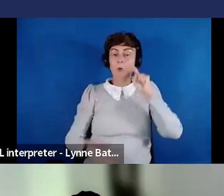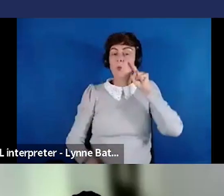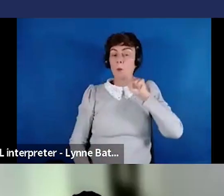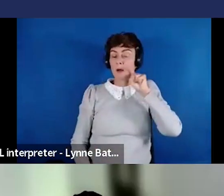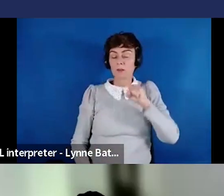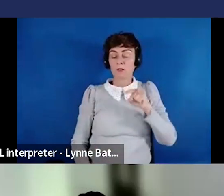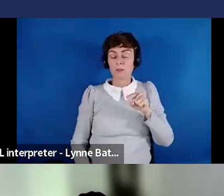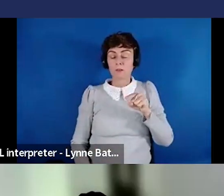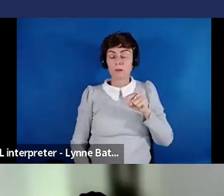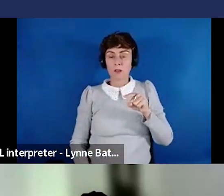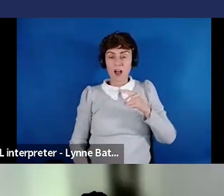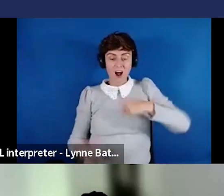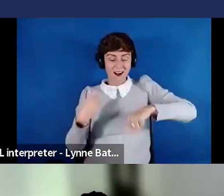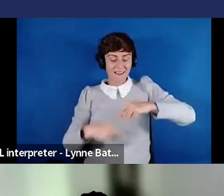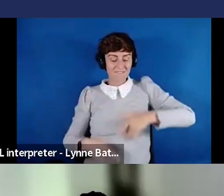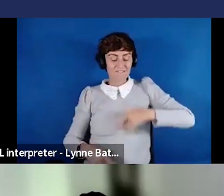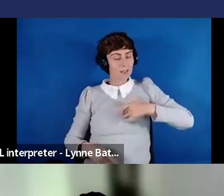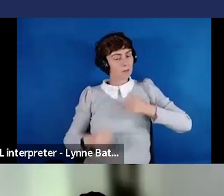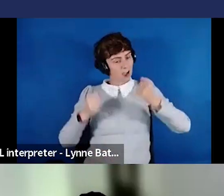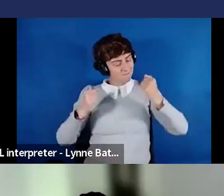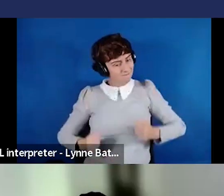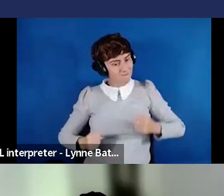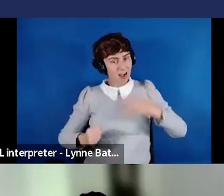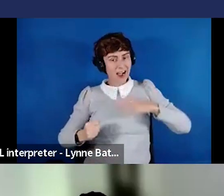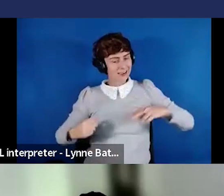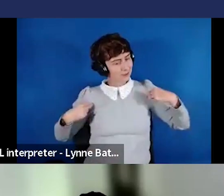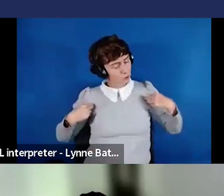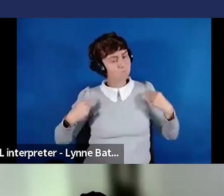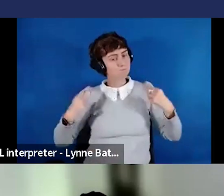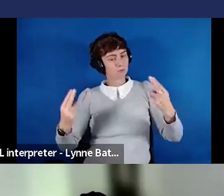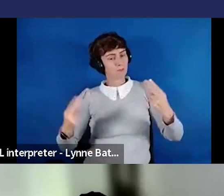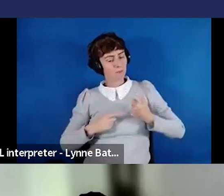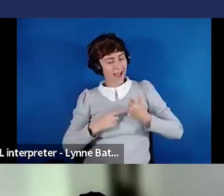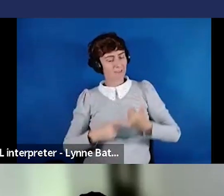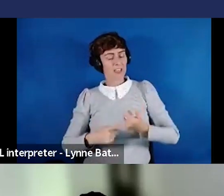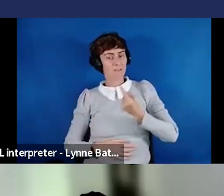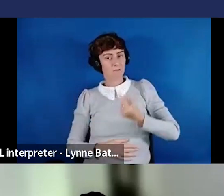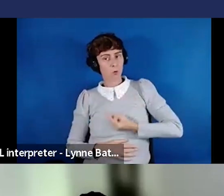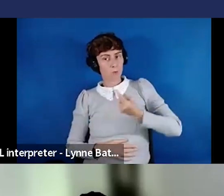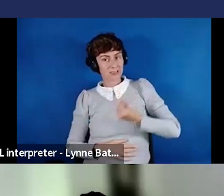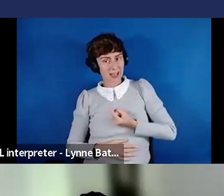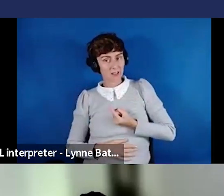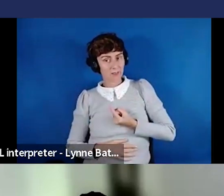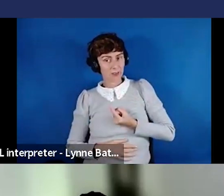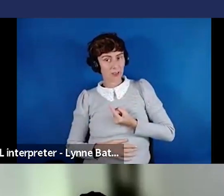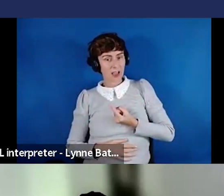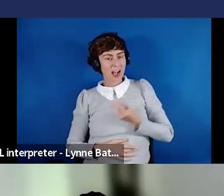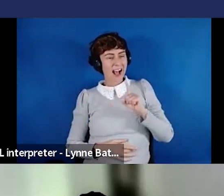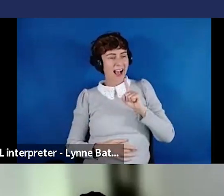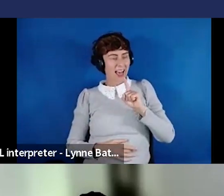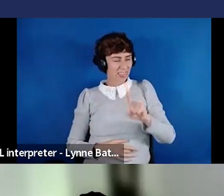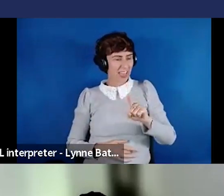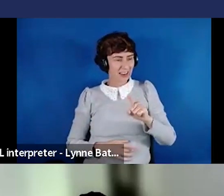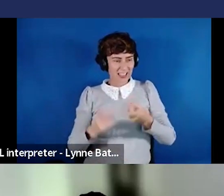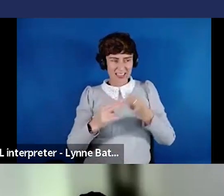you feel like you need to advocate very strongly for yourself, to the point where sometimes it feels like trying to think about other people feels like your needs are getting